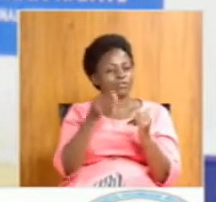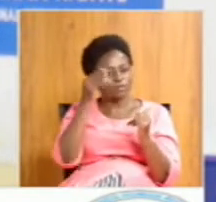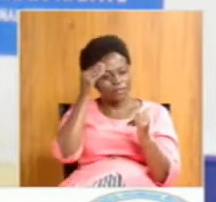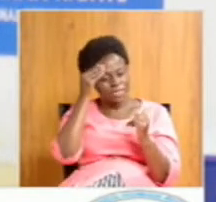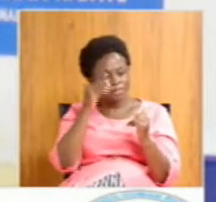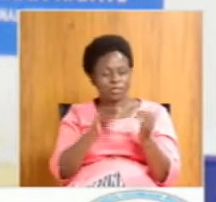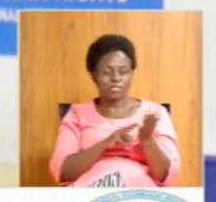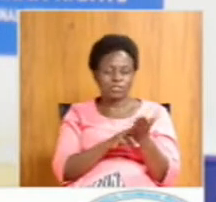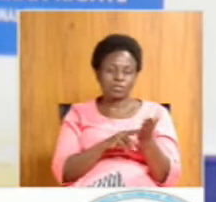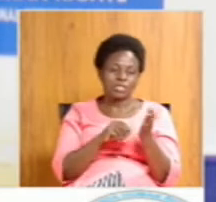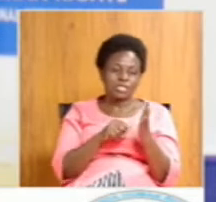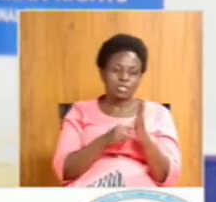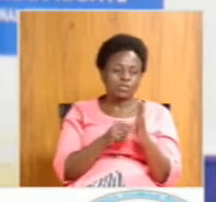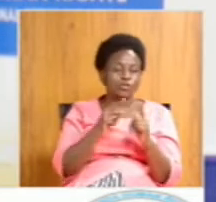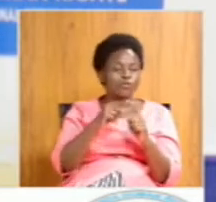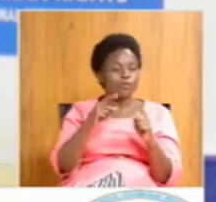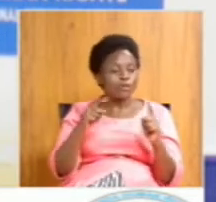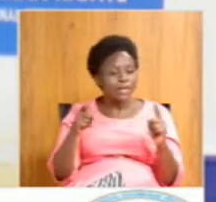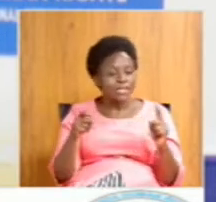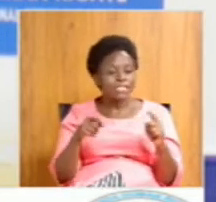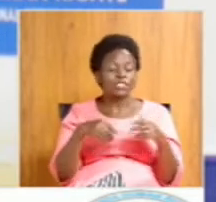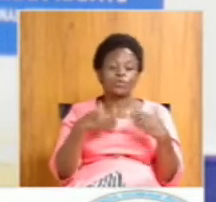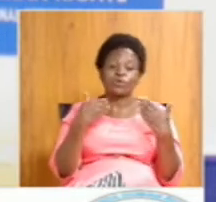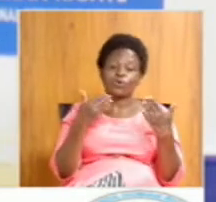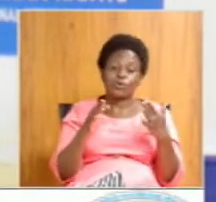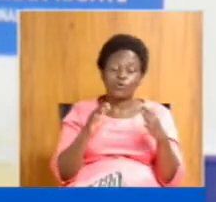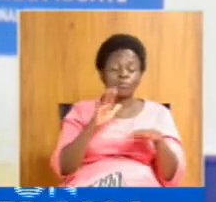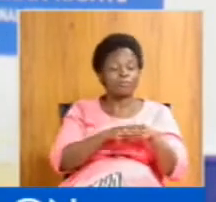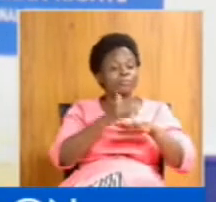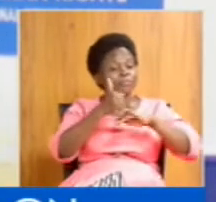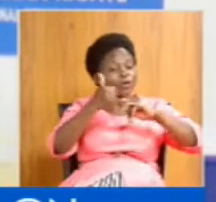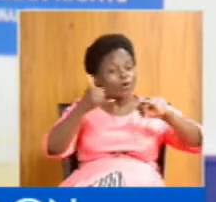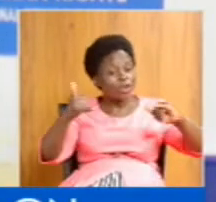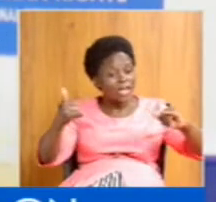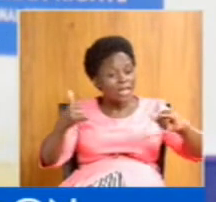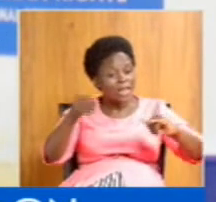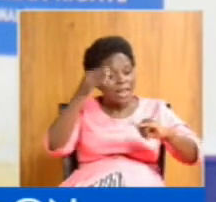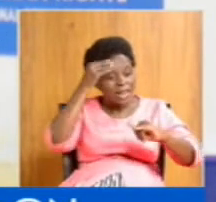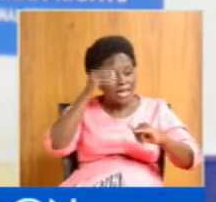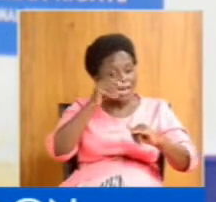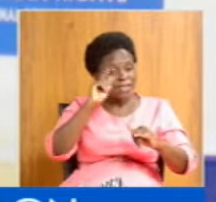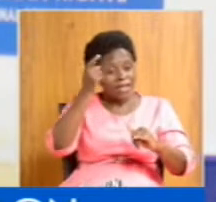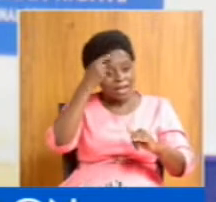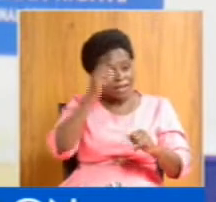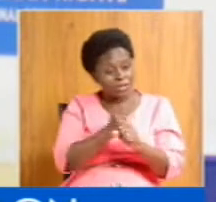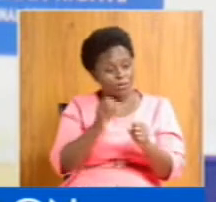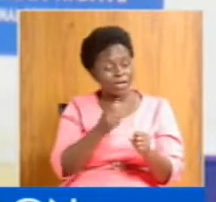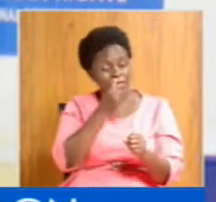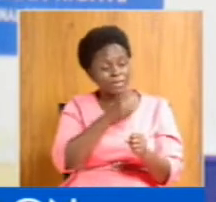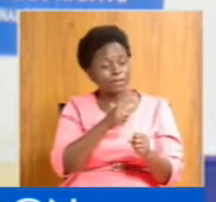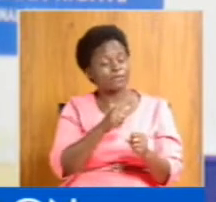embrace issues of digital or virtual learning if they are able to do it. For other government workers and private